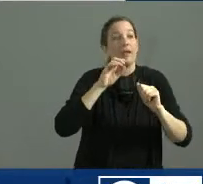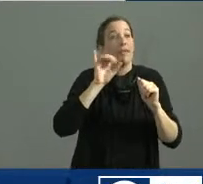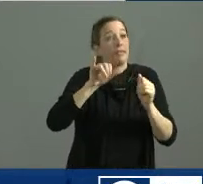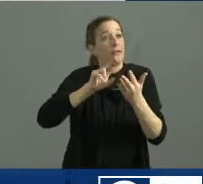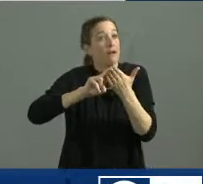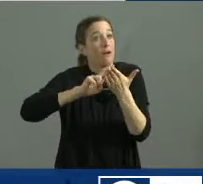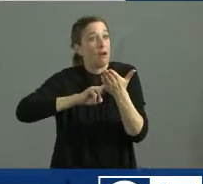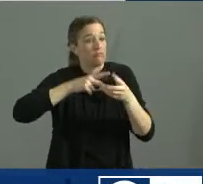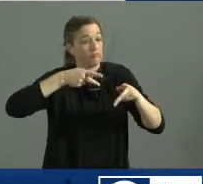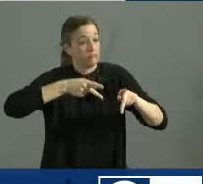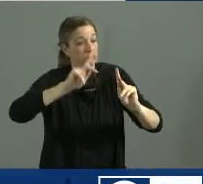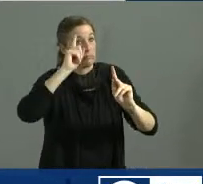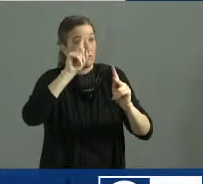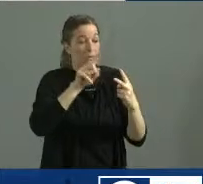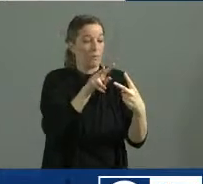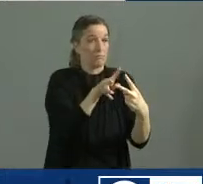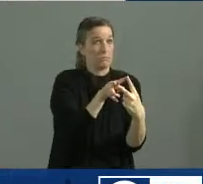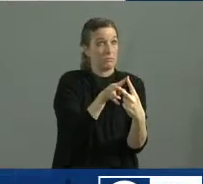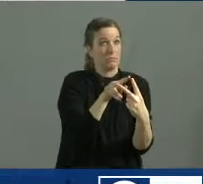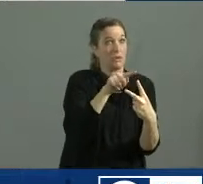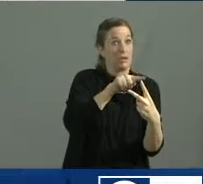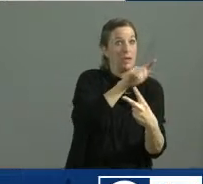ICU or a